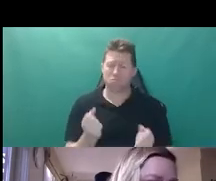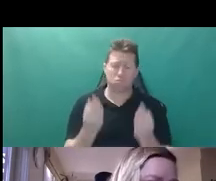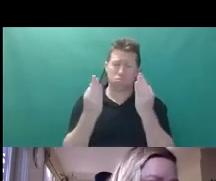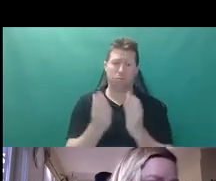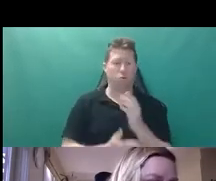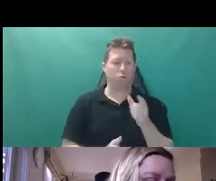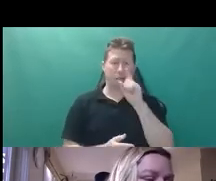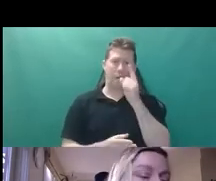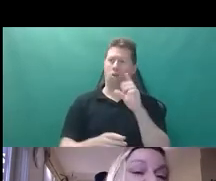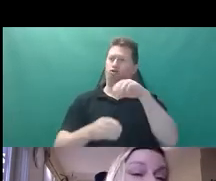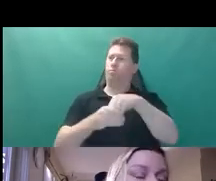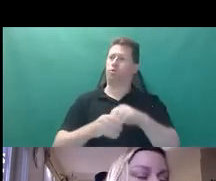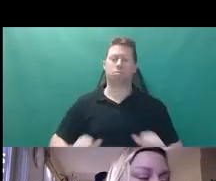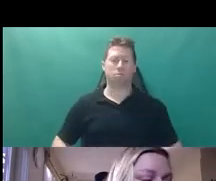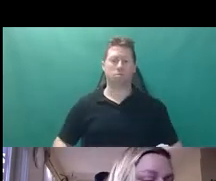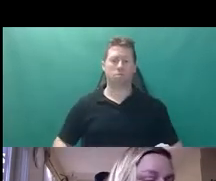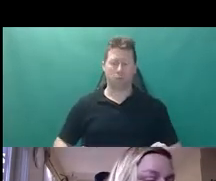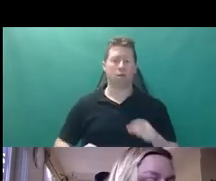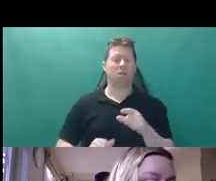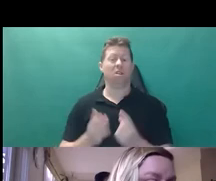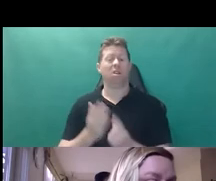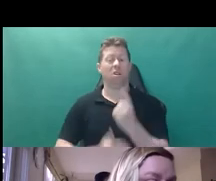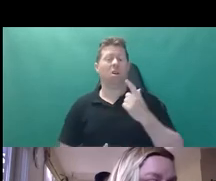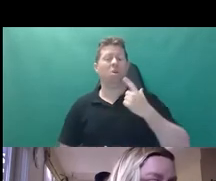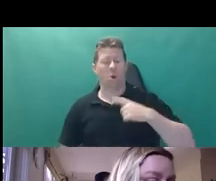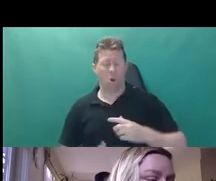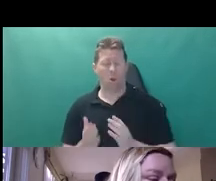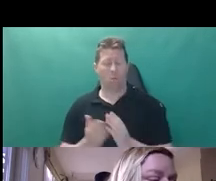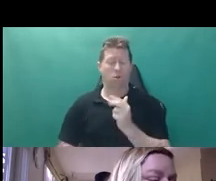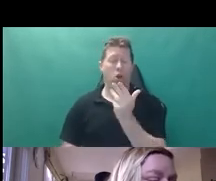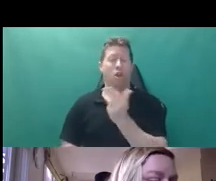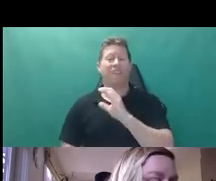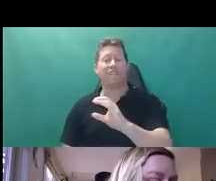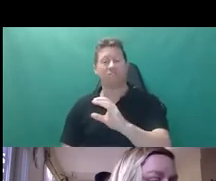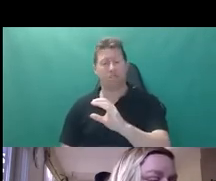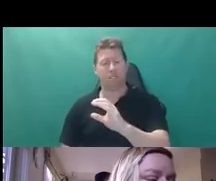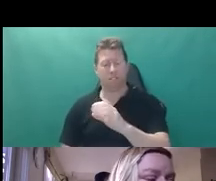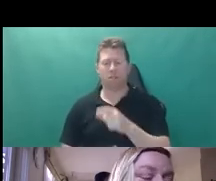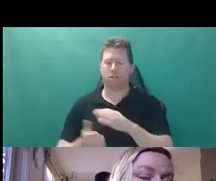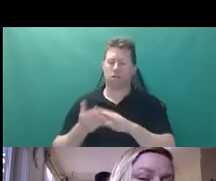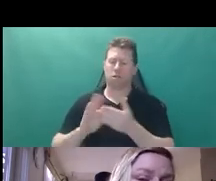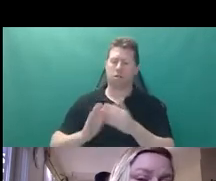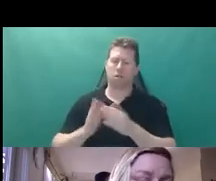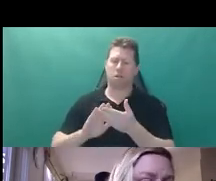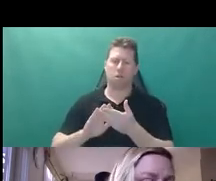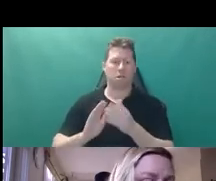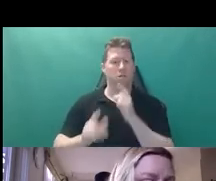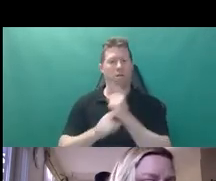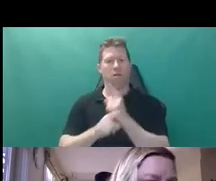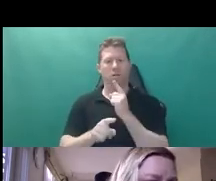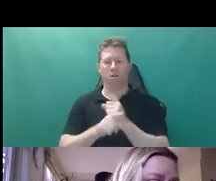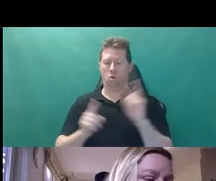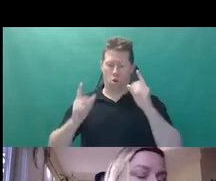social world. This came about because in the 19th century society at that time valued above all things bodily